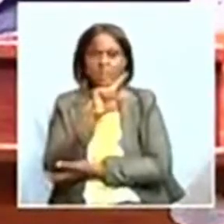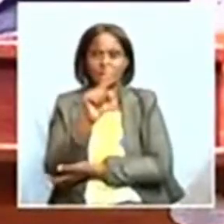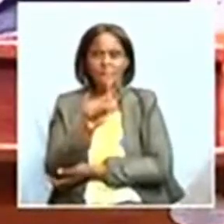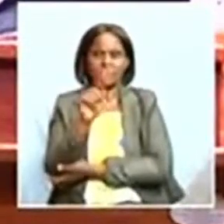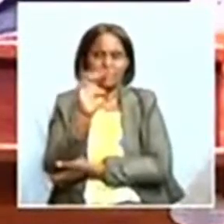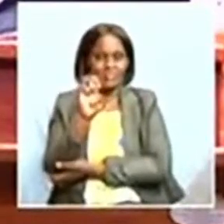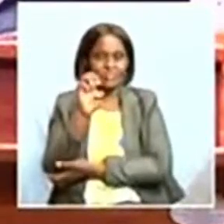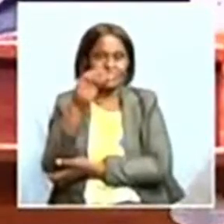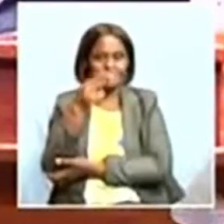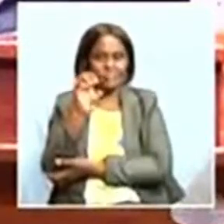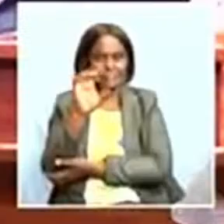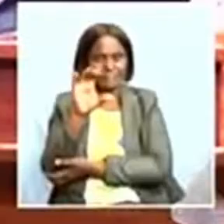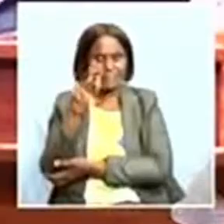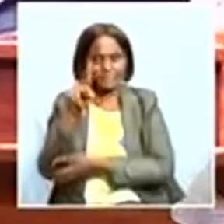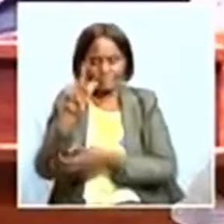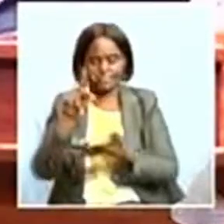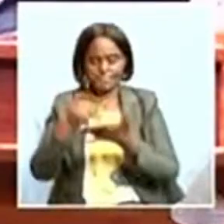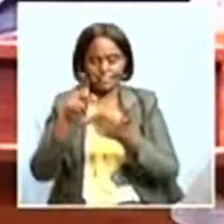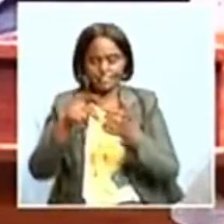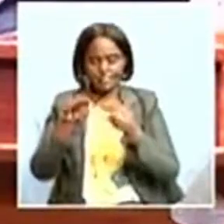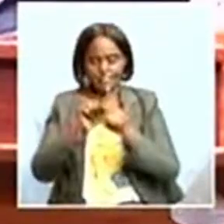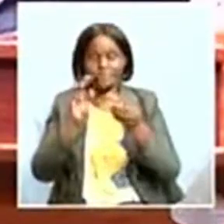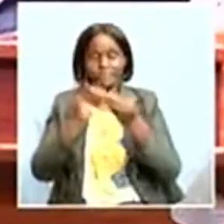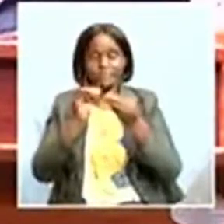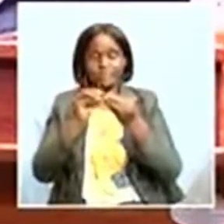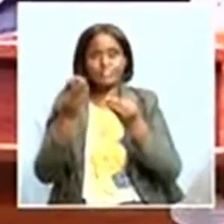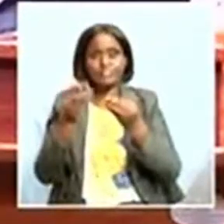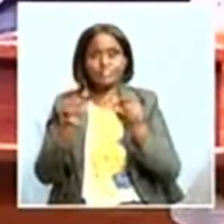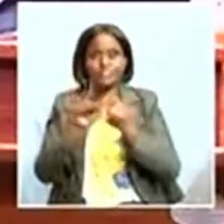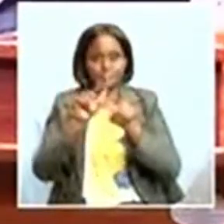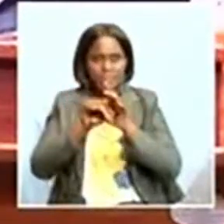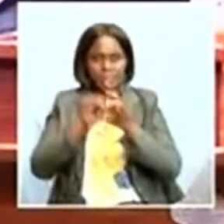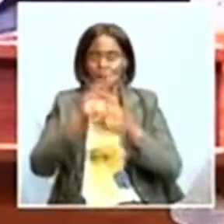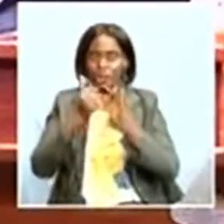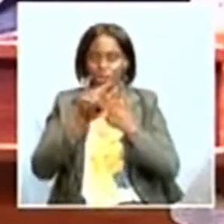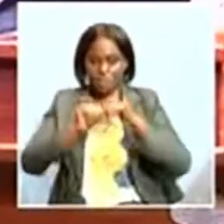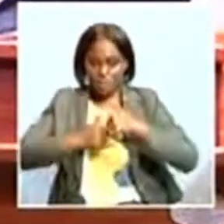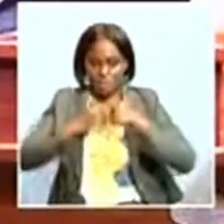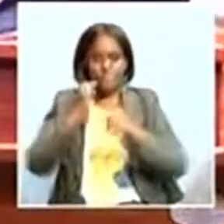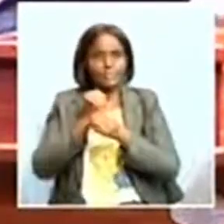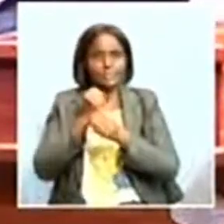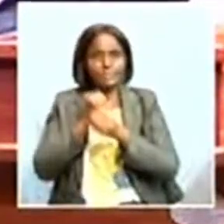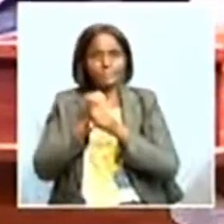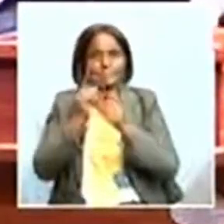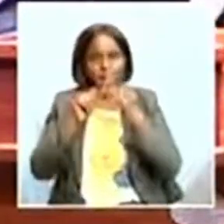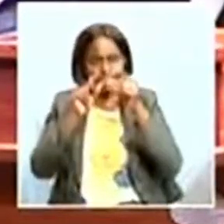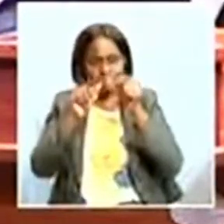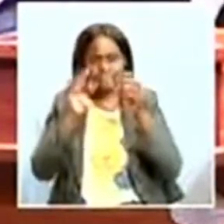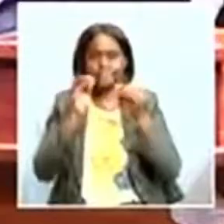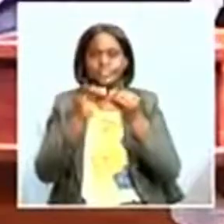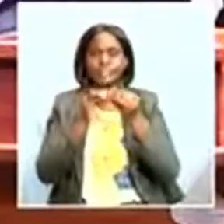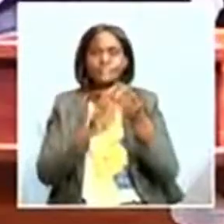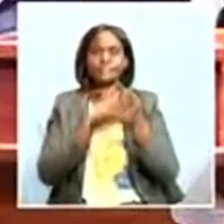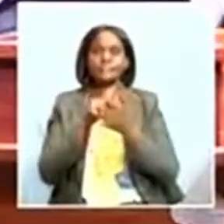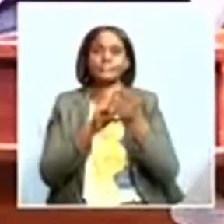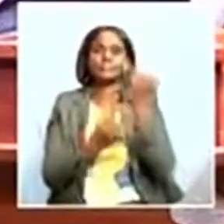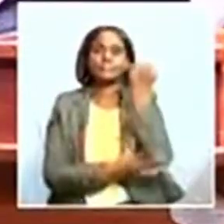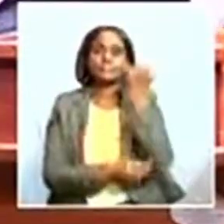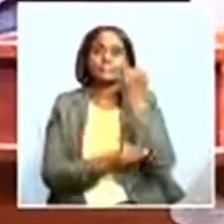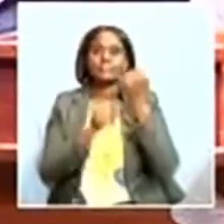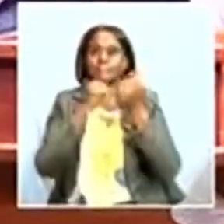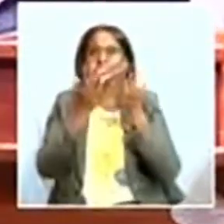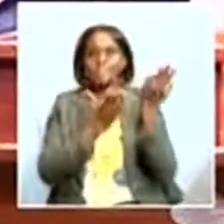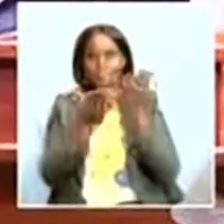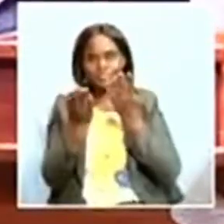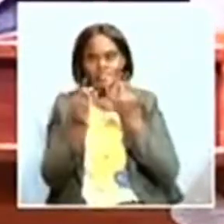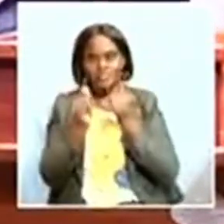Enhancing Early Learning Project. Further, in our concerted efforts to reach the most underserved